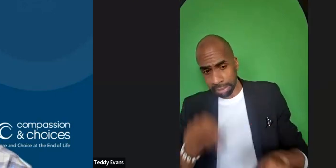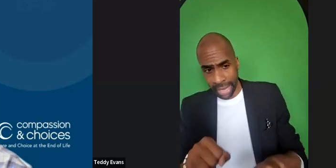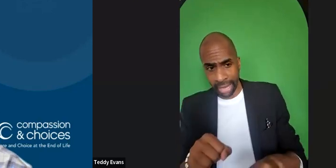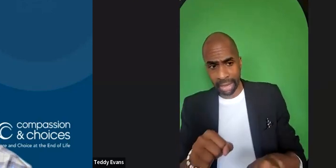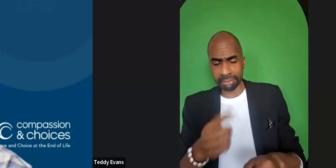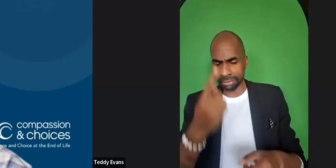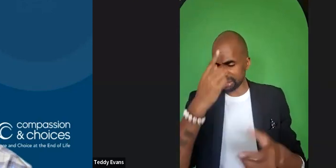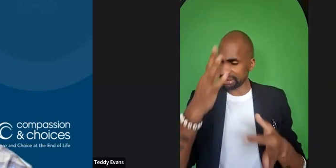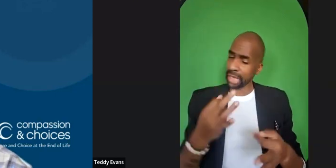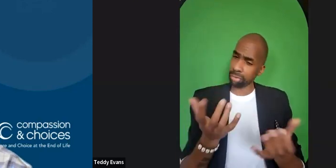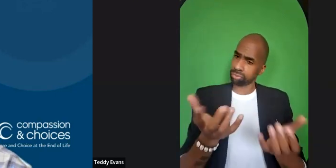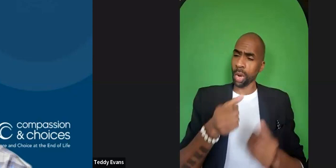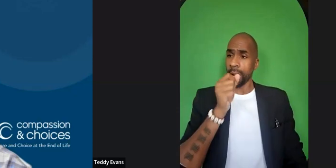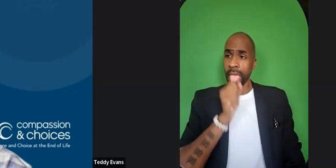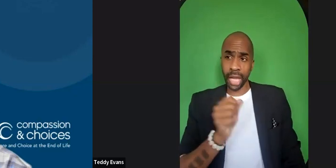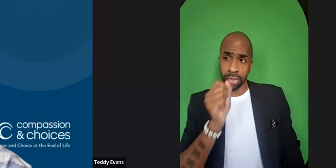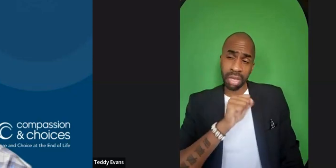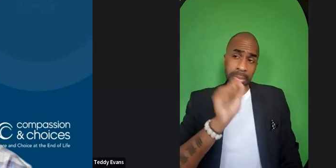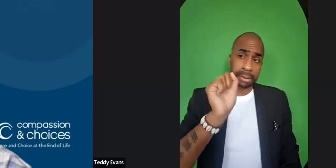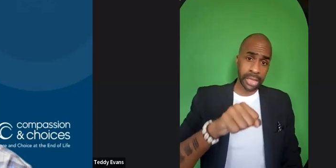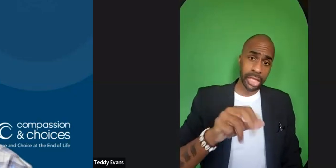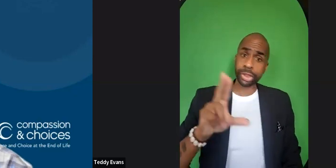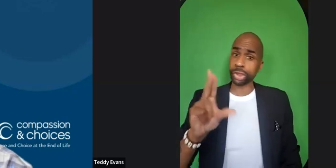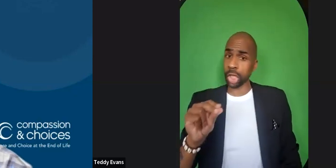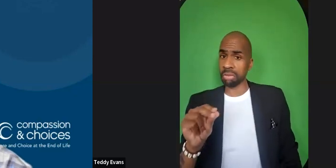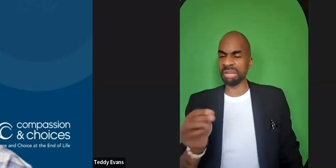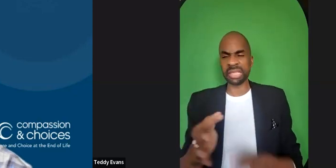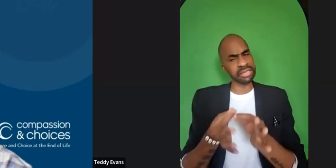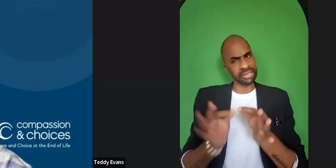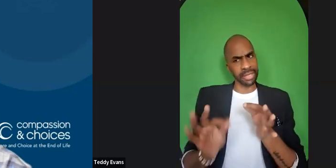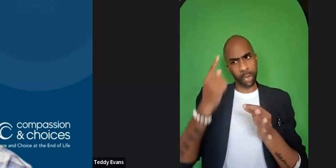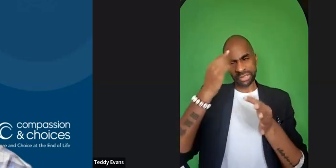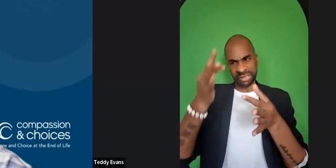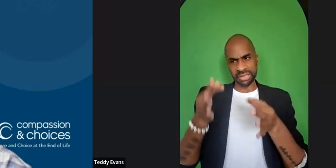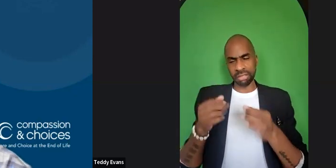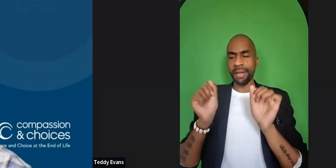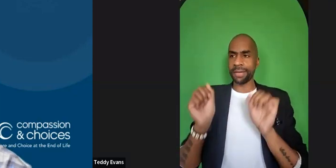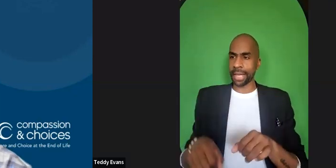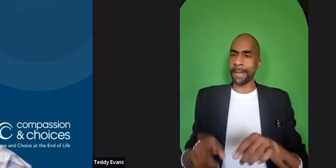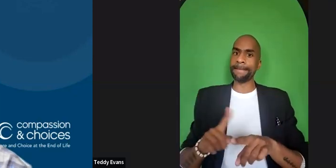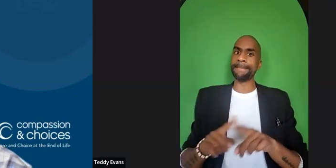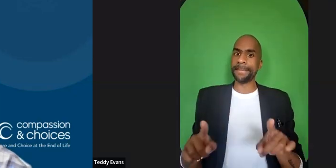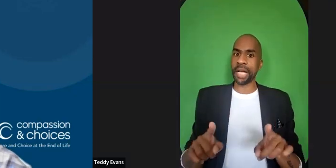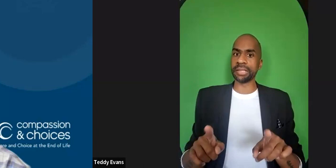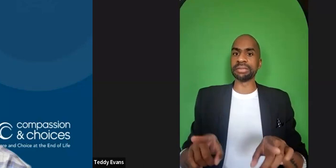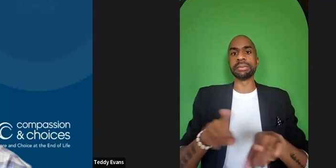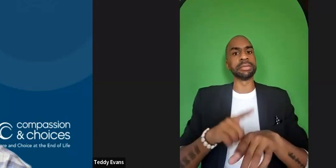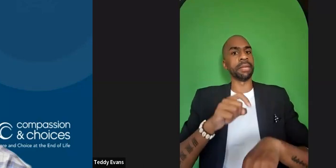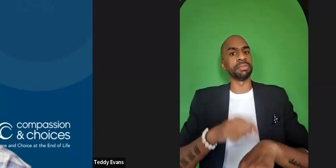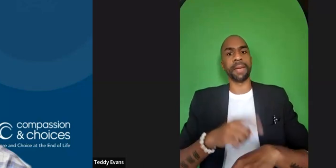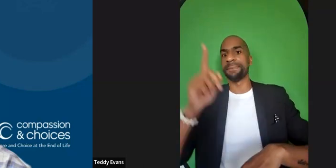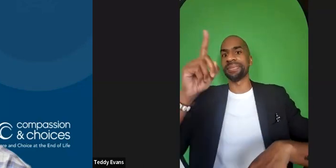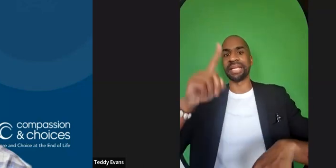not. You know, they may have the capacity to make a simple decision, but at the same time, they might not have capacity to make a